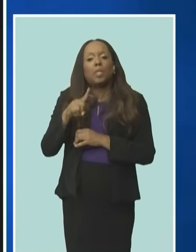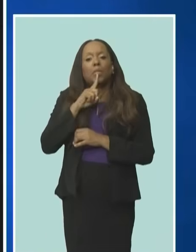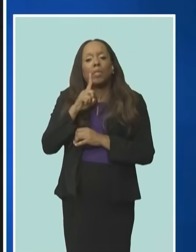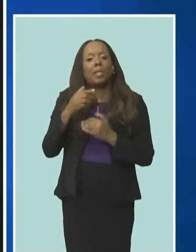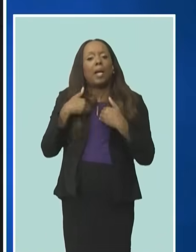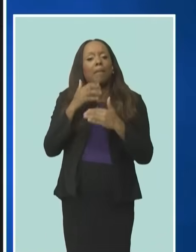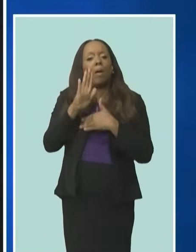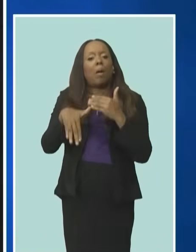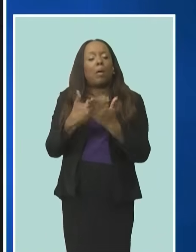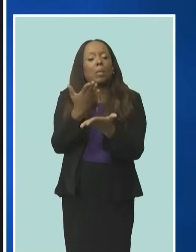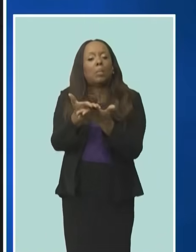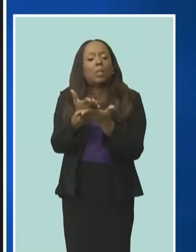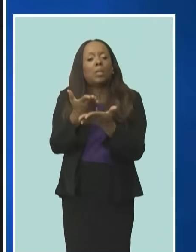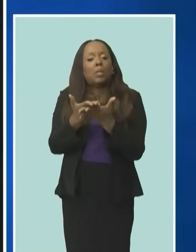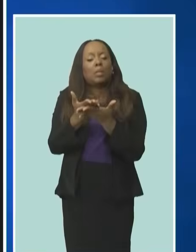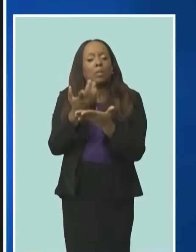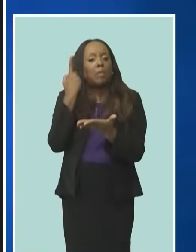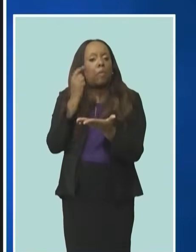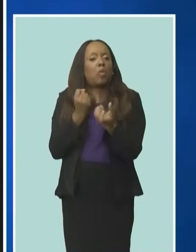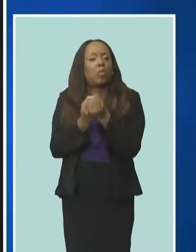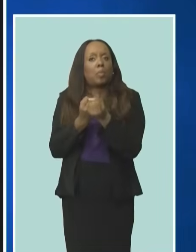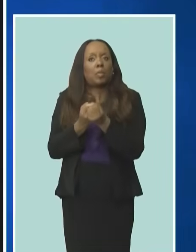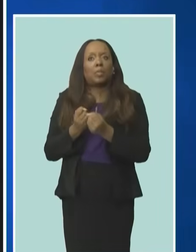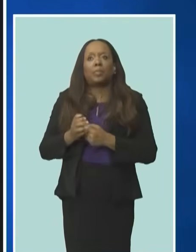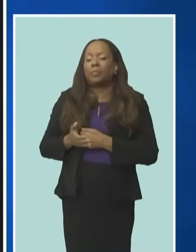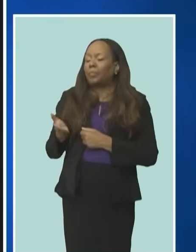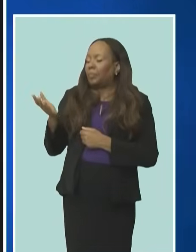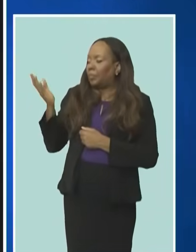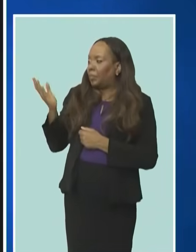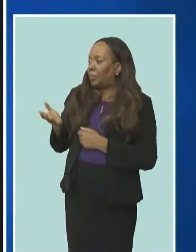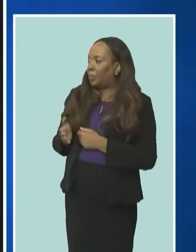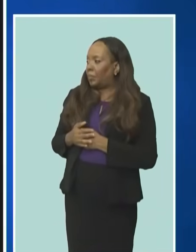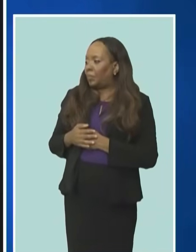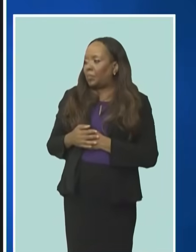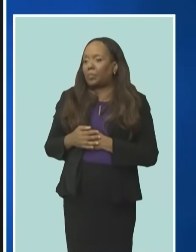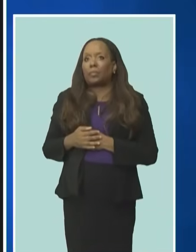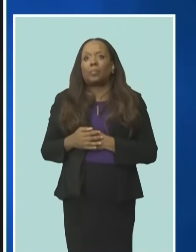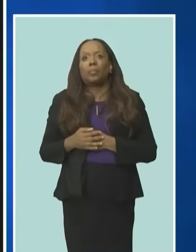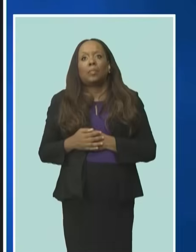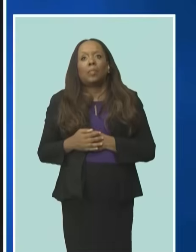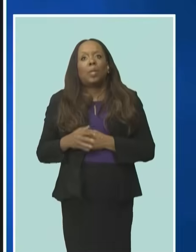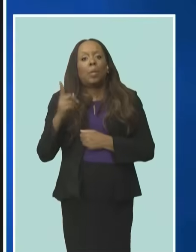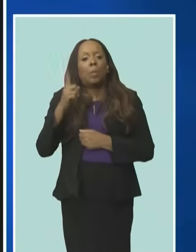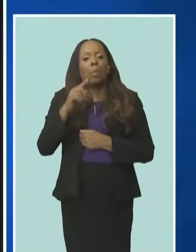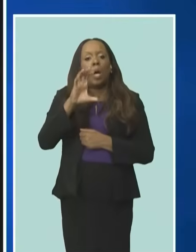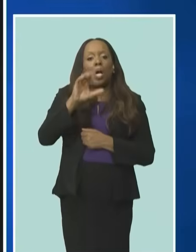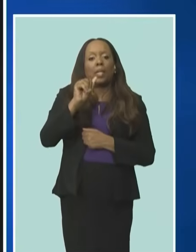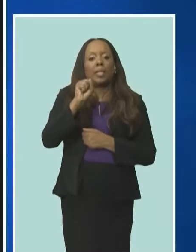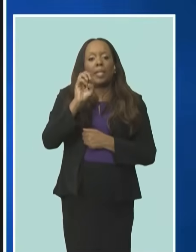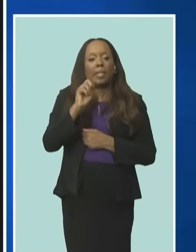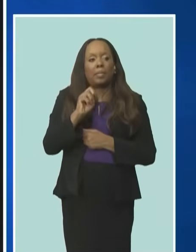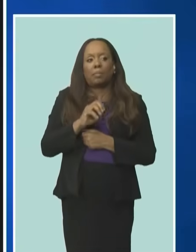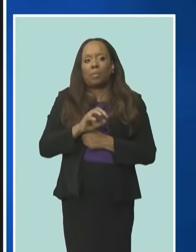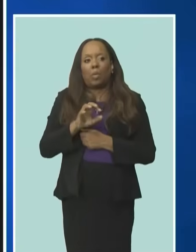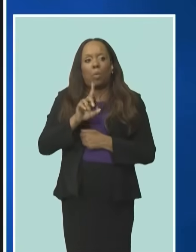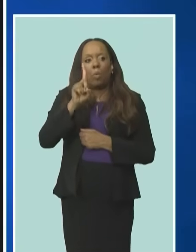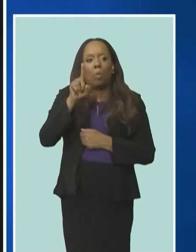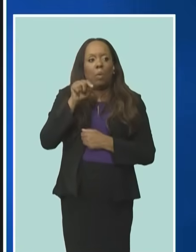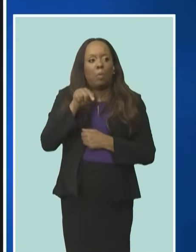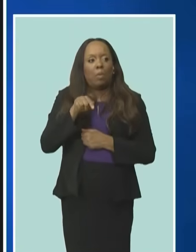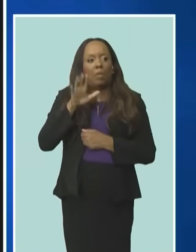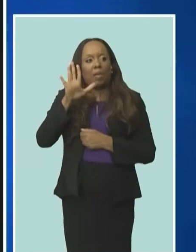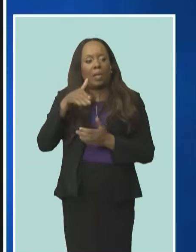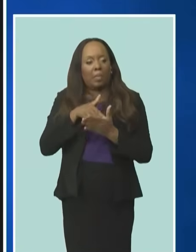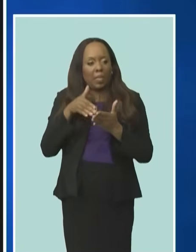to support the claim. The claim comes in at $1.5 million, which is eventually settled for $60,000